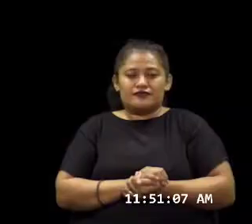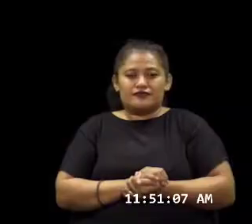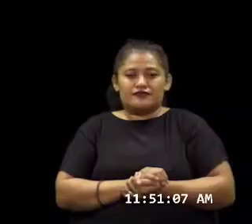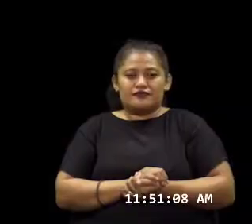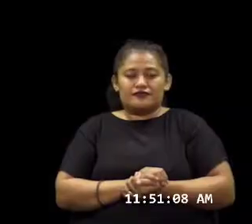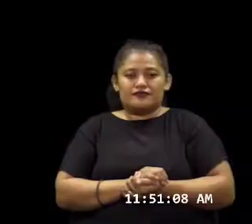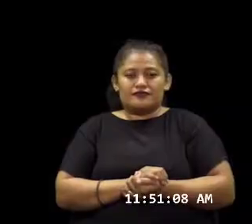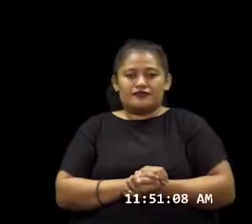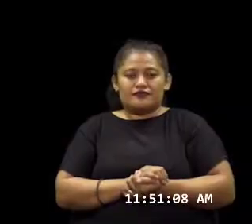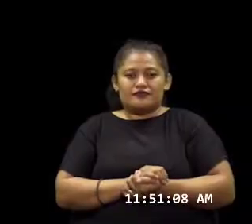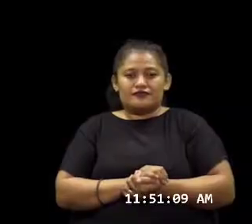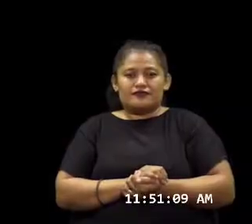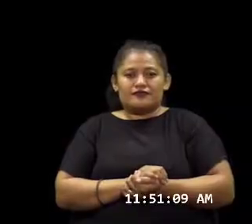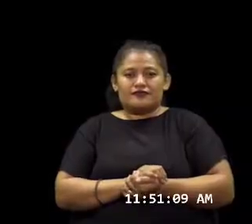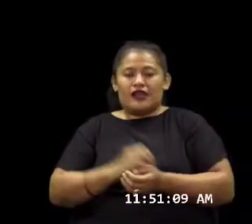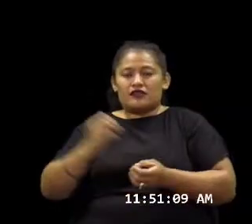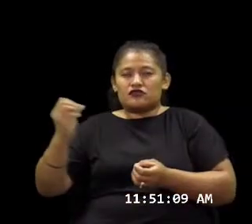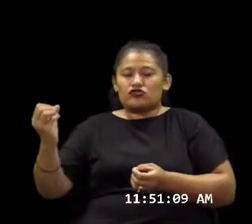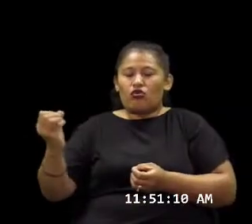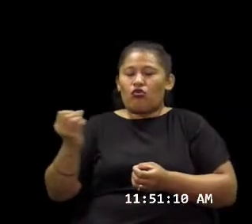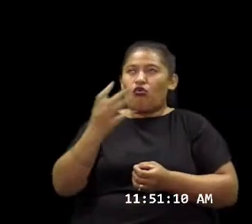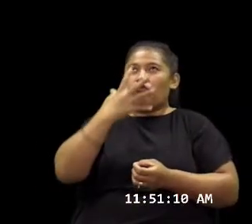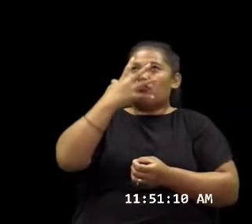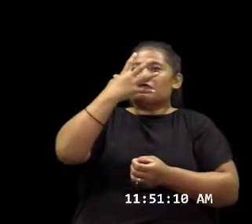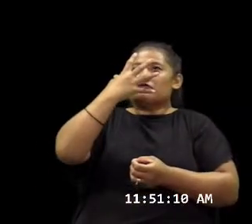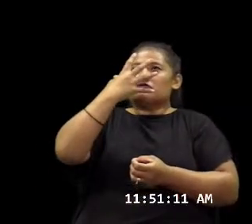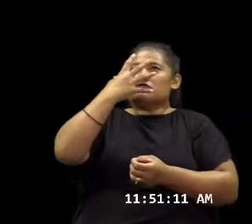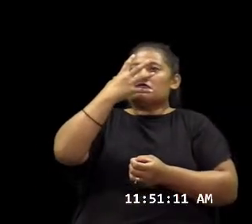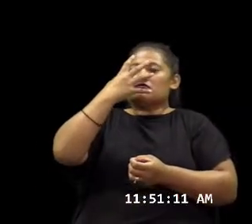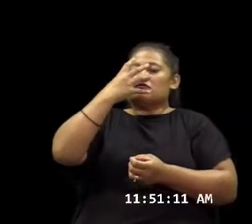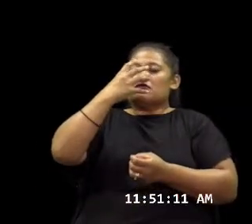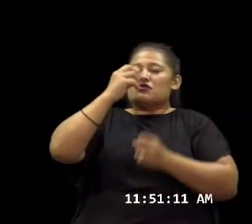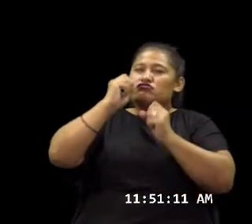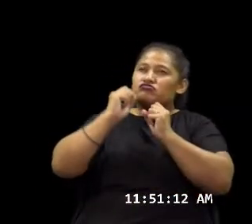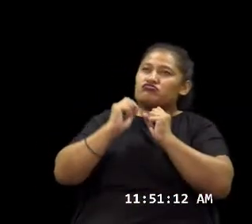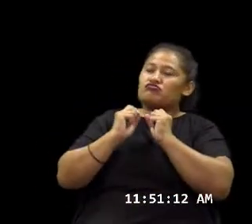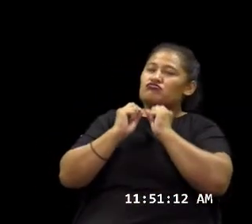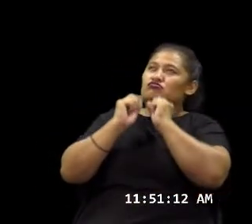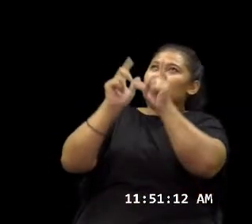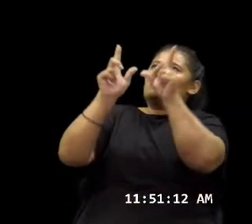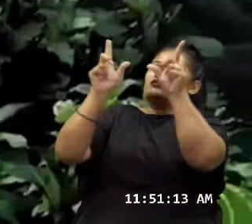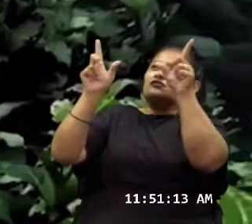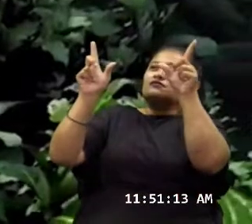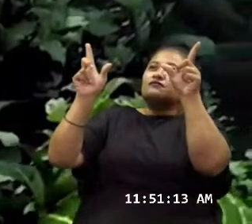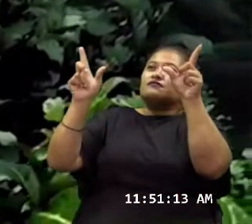They danced over my face while I gradually woke up.